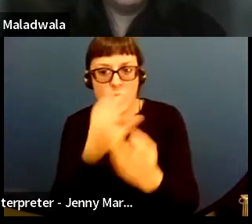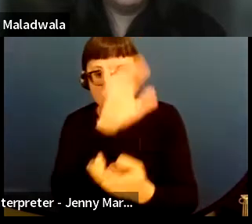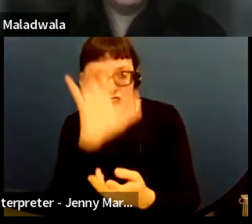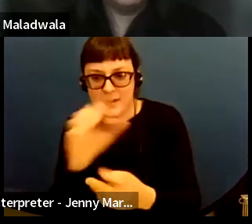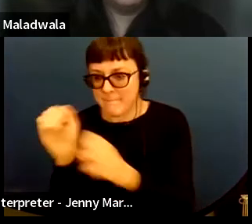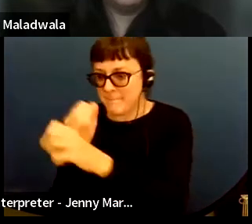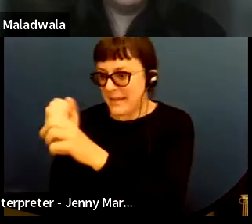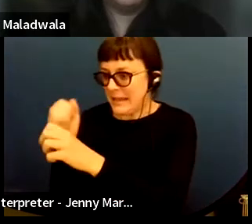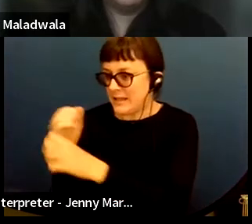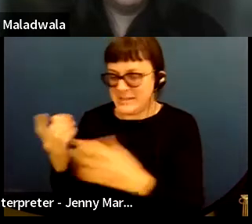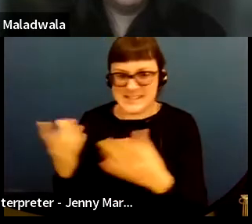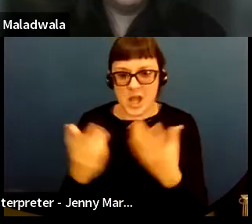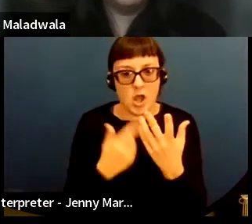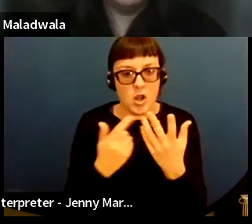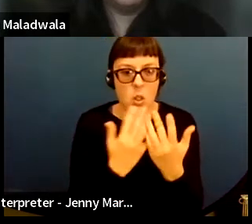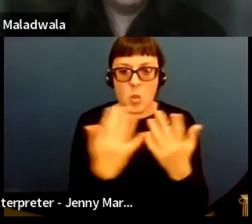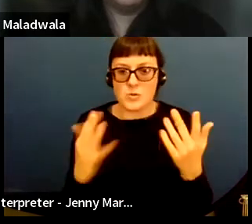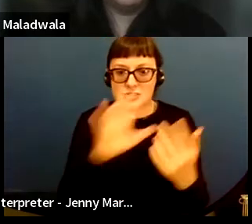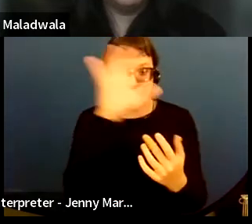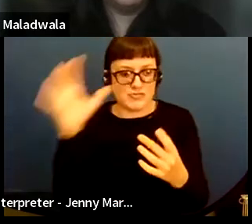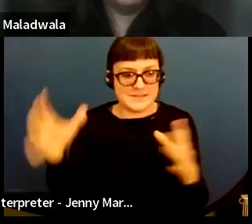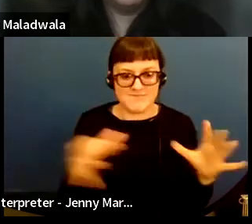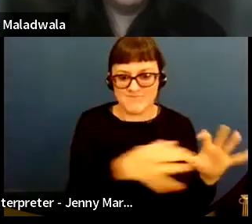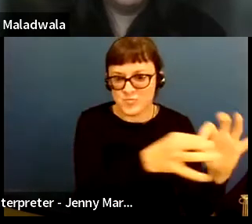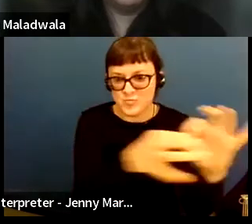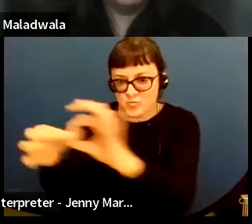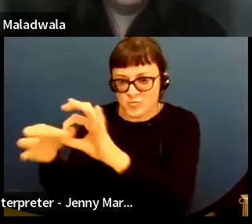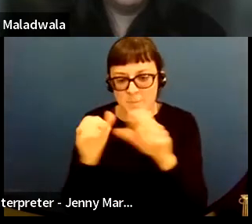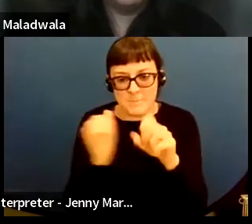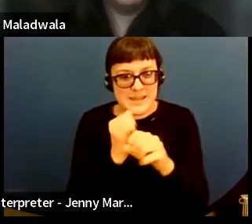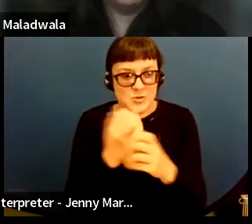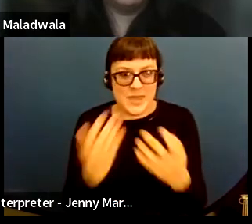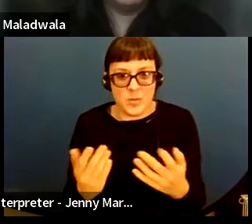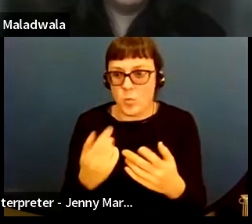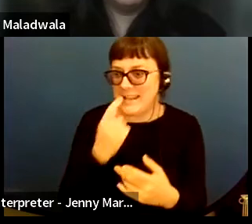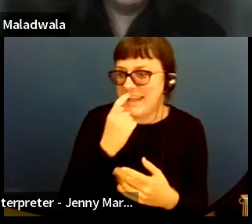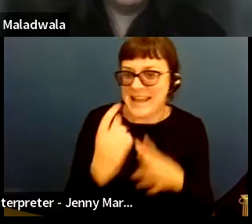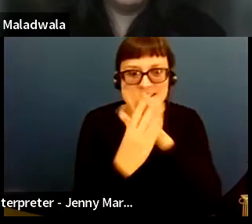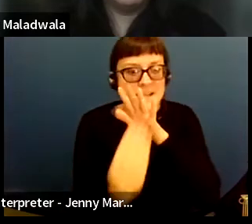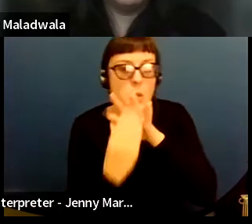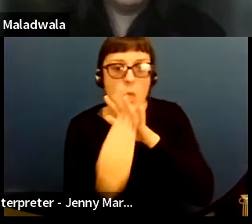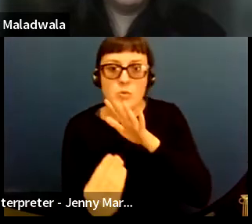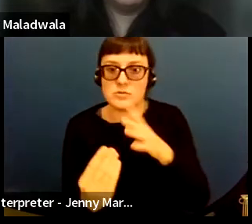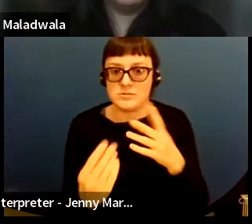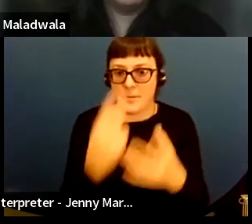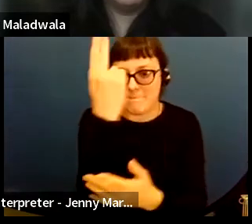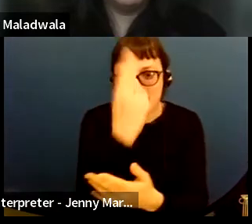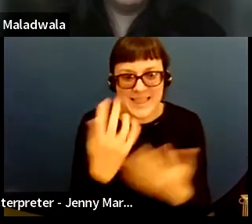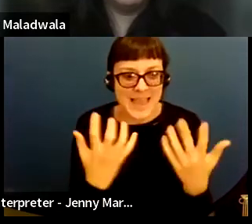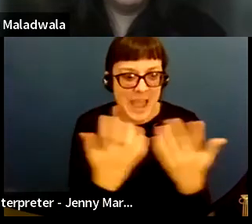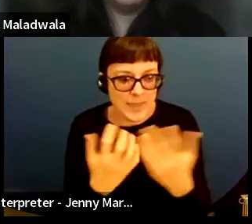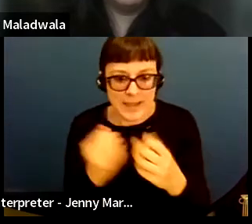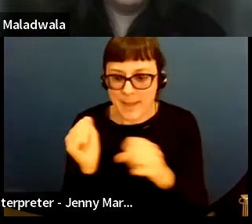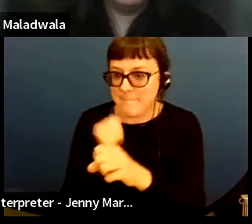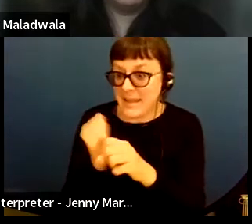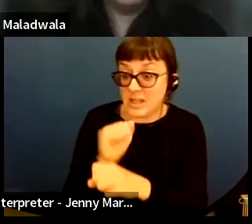fed into a central repository for people to be able to, you know, you download that device, you're able to make it yourself locally, maybe if you only said you're making 1 or